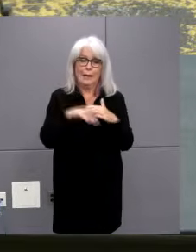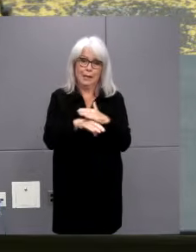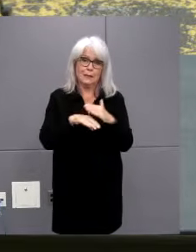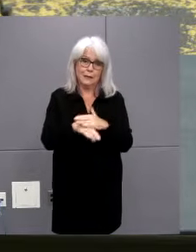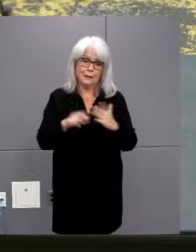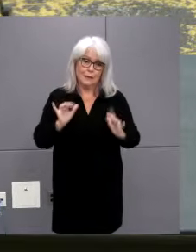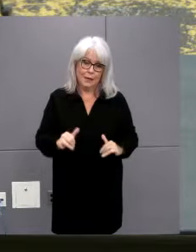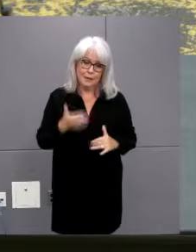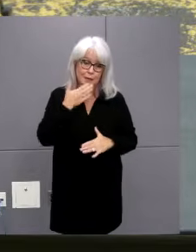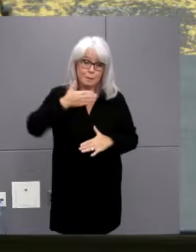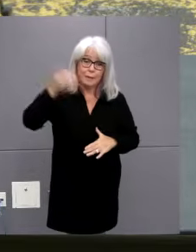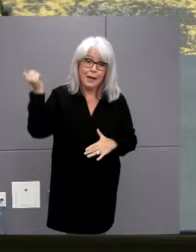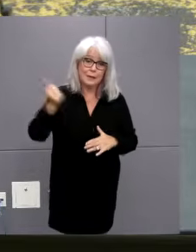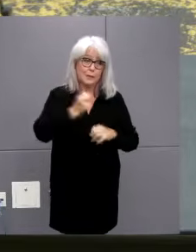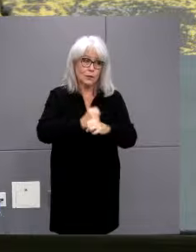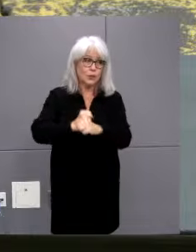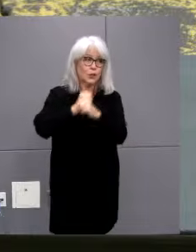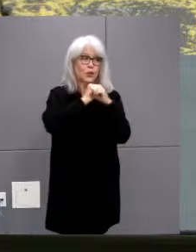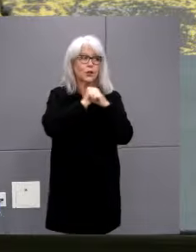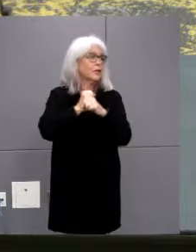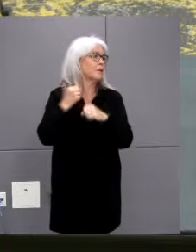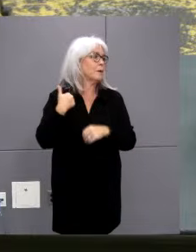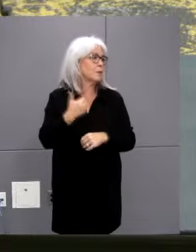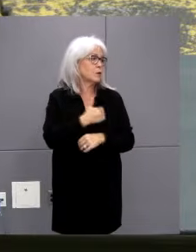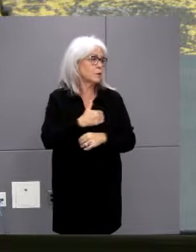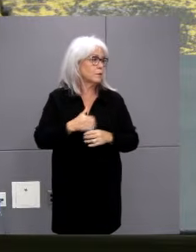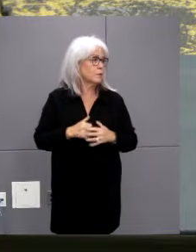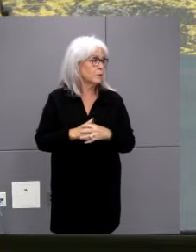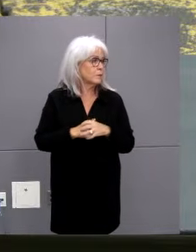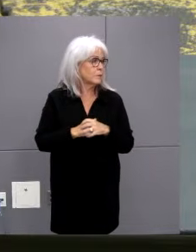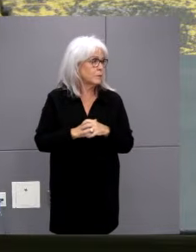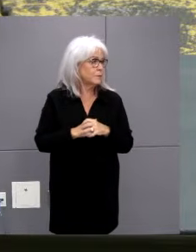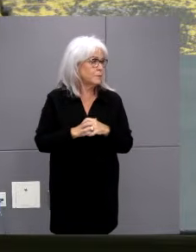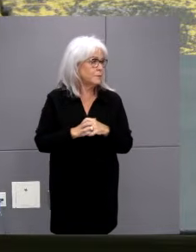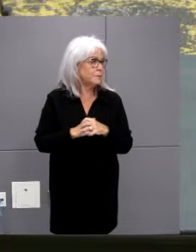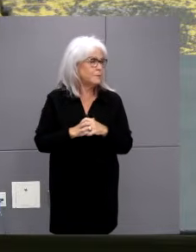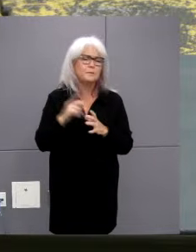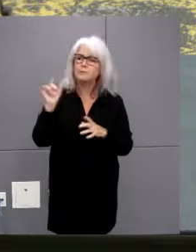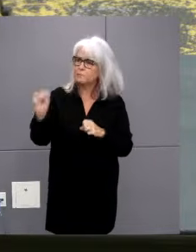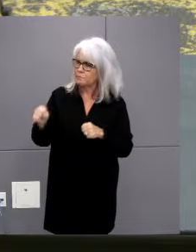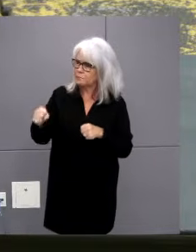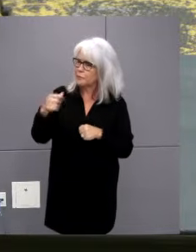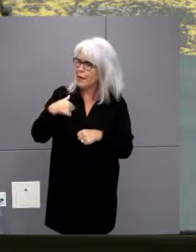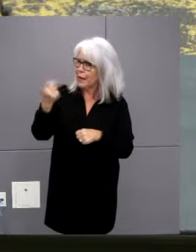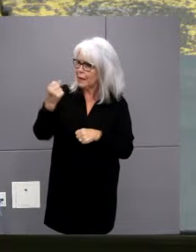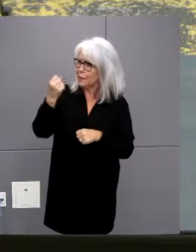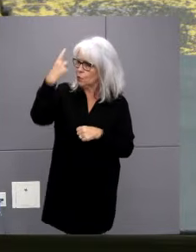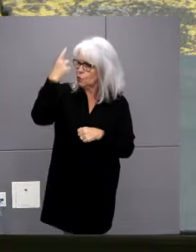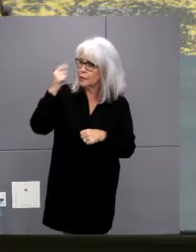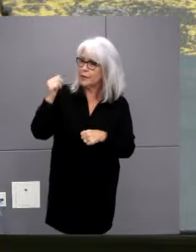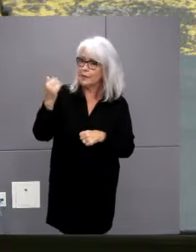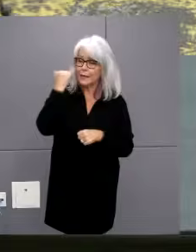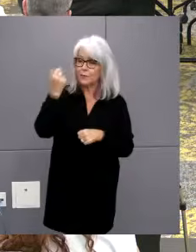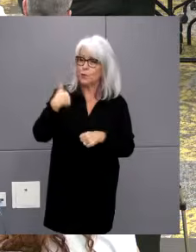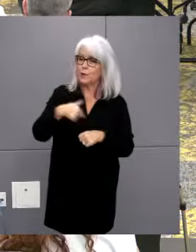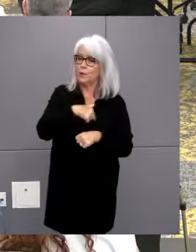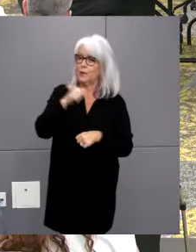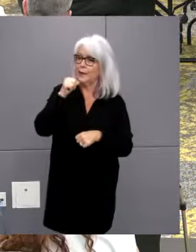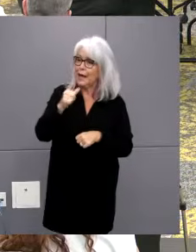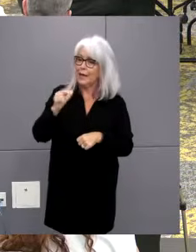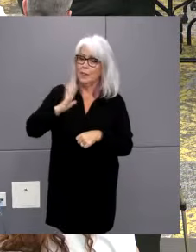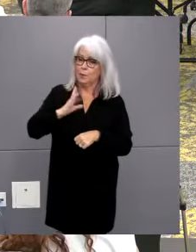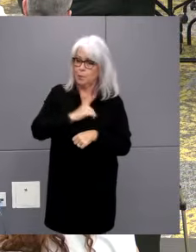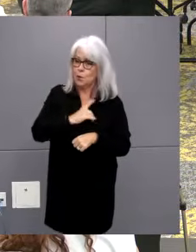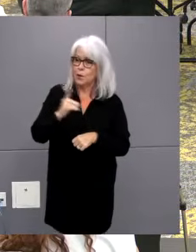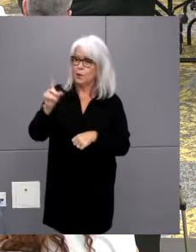that's the best security measures. That's what we were told. This is crazy to me. I can understand it if we weren't the Board of Trustees, but this is just absurd